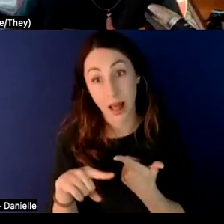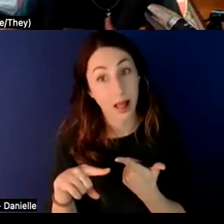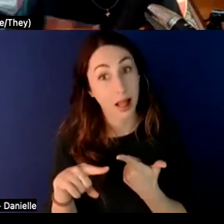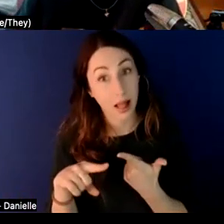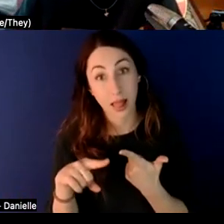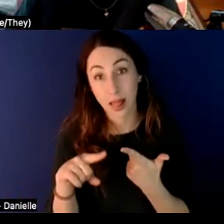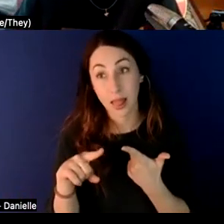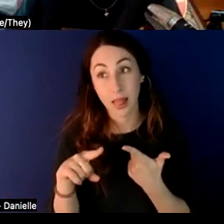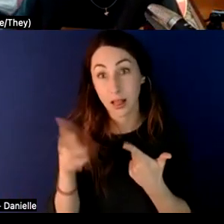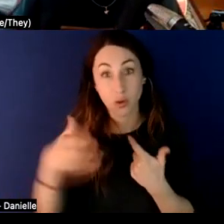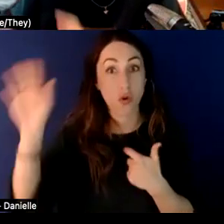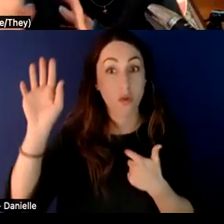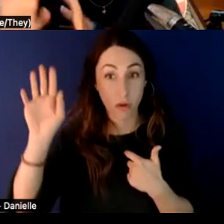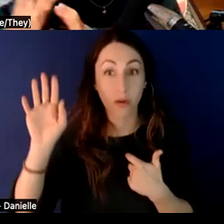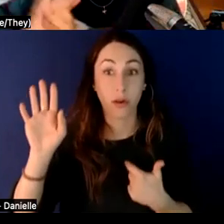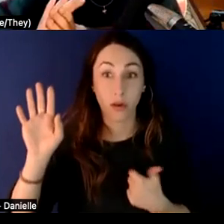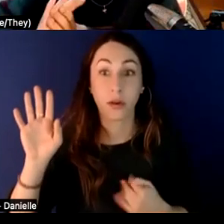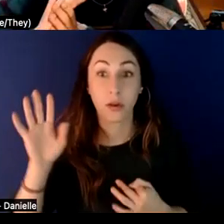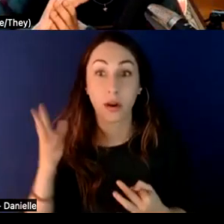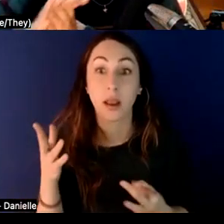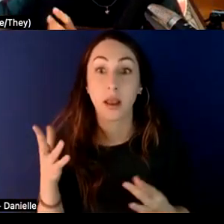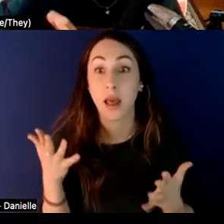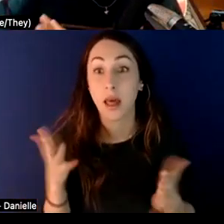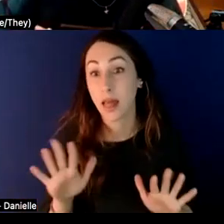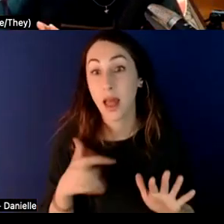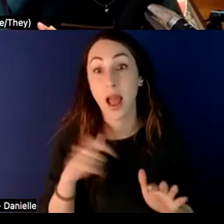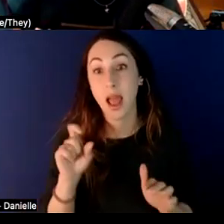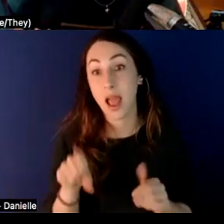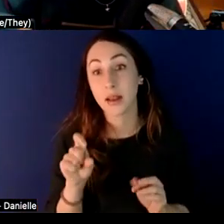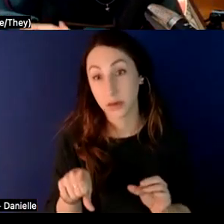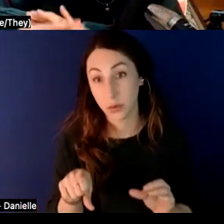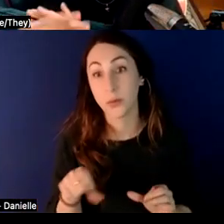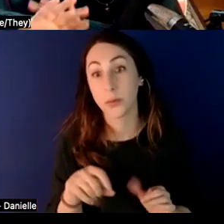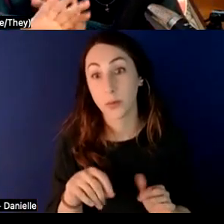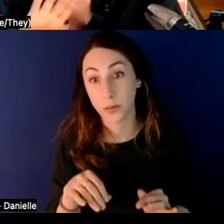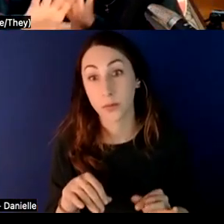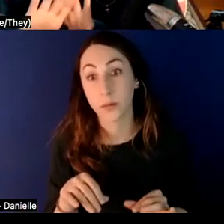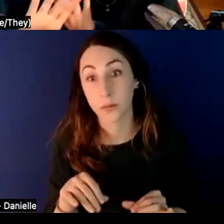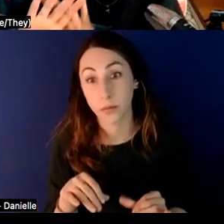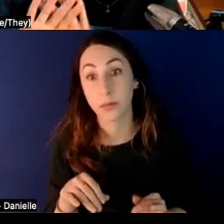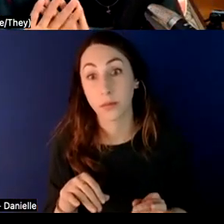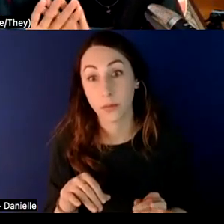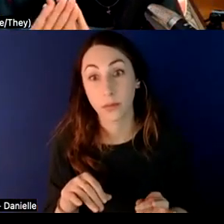from them. And I had to completely just